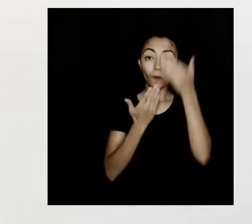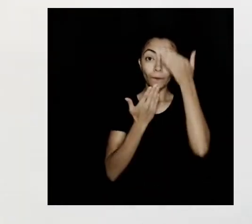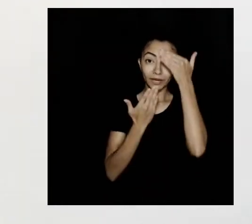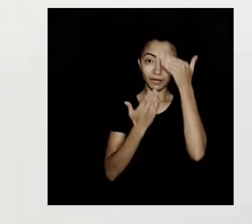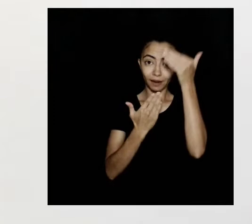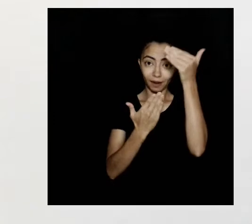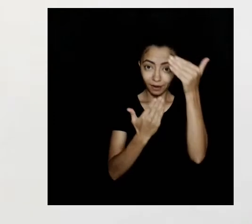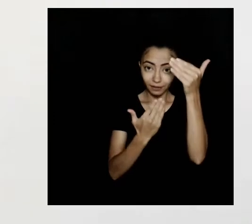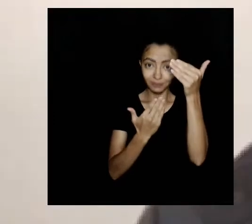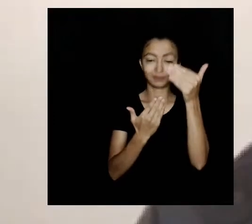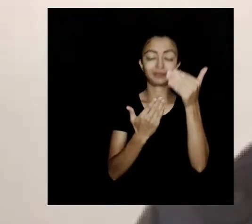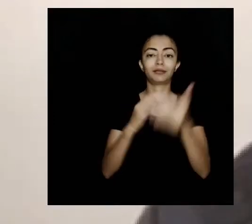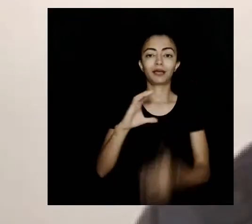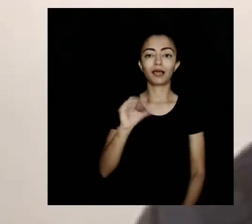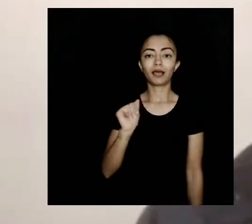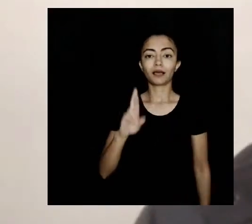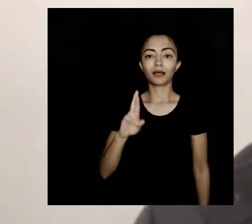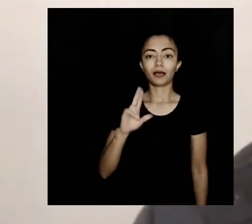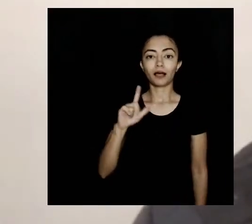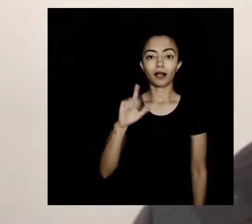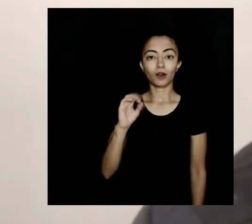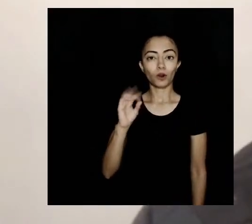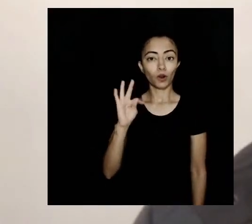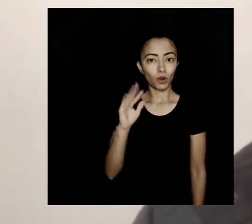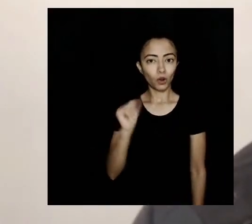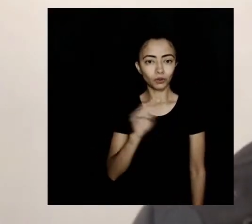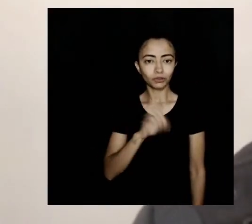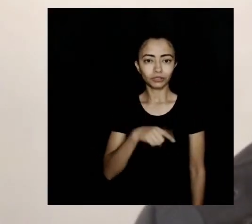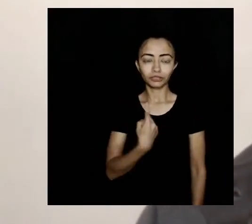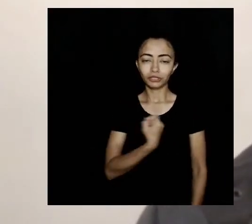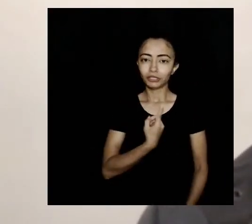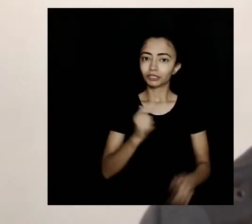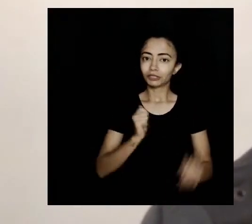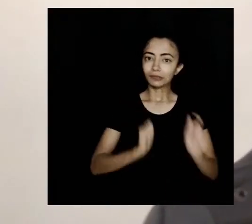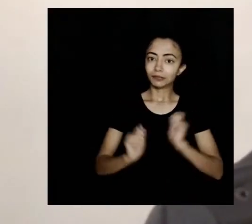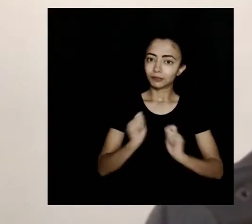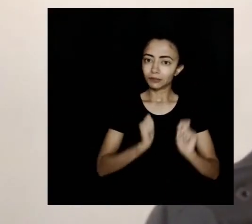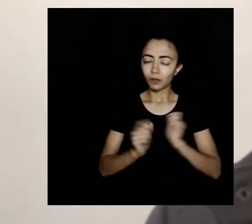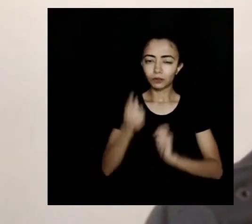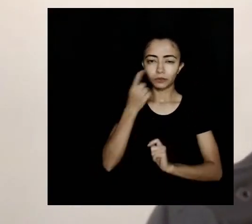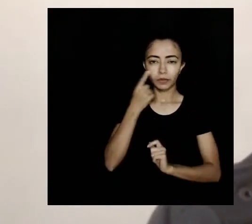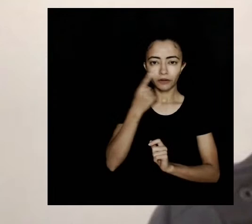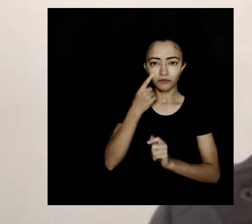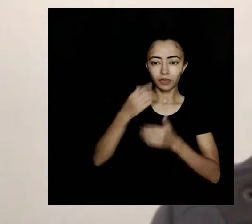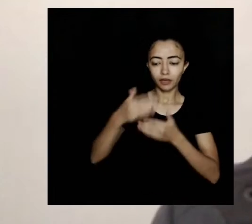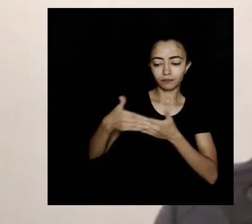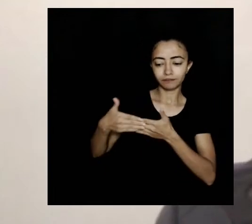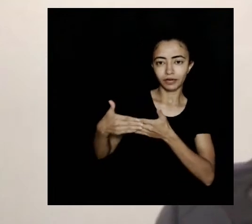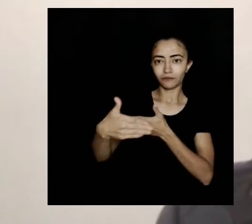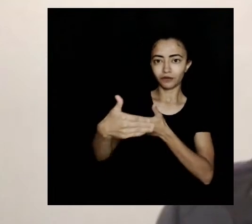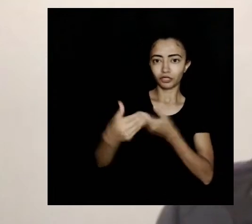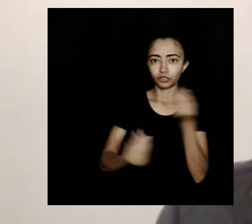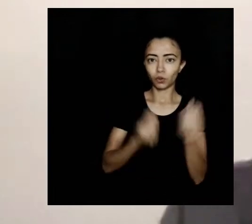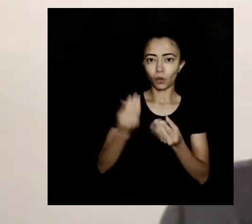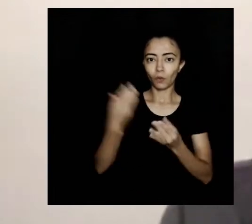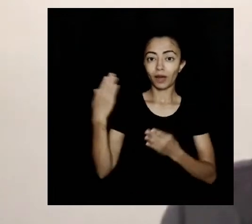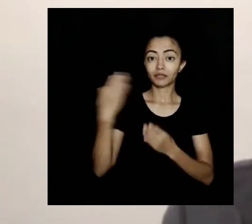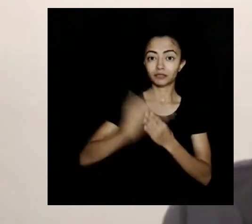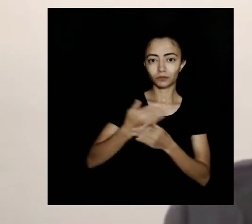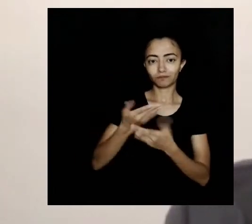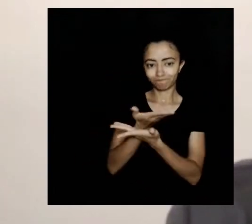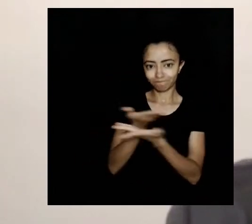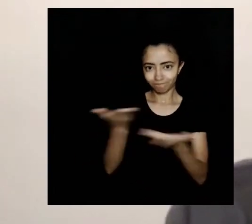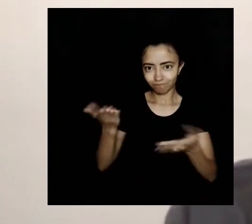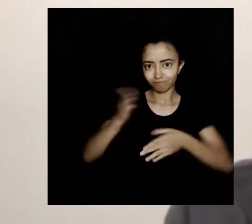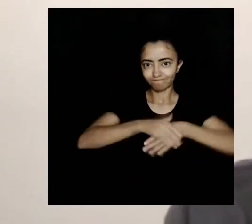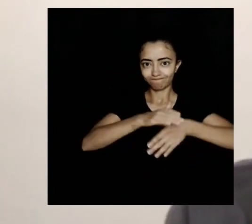Thank you so much, Carlota. It's also very impressive. We are very excited to see what's going to come